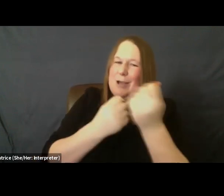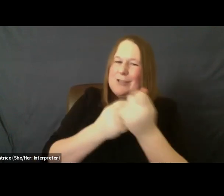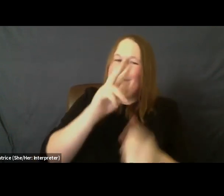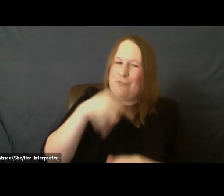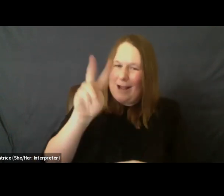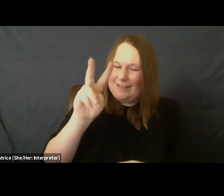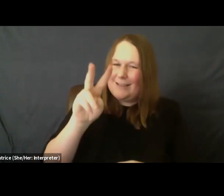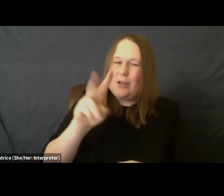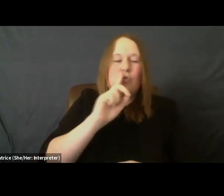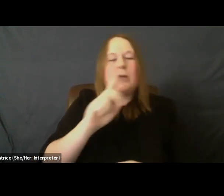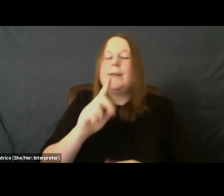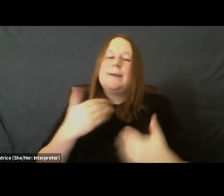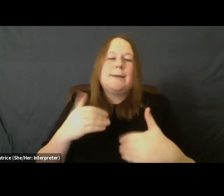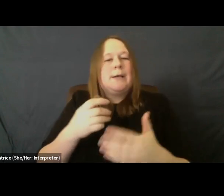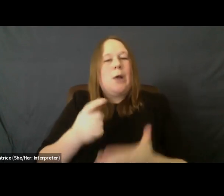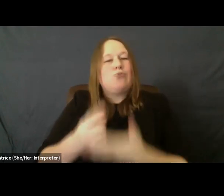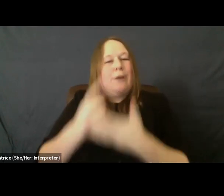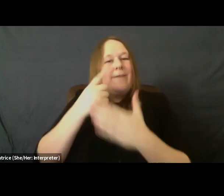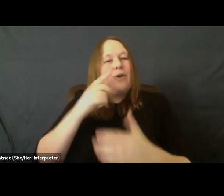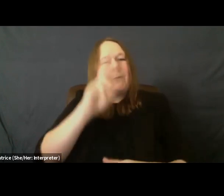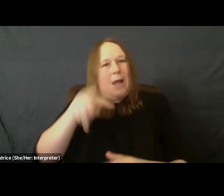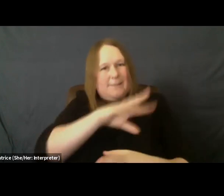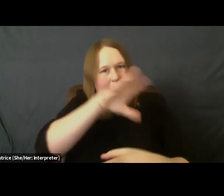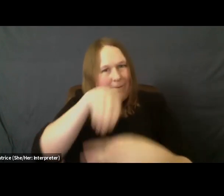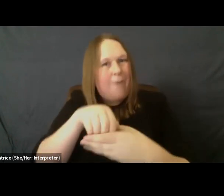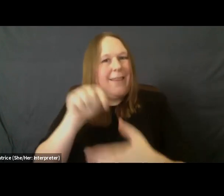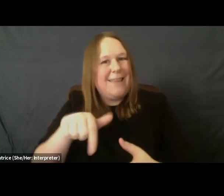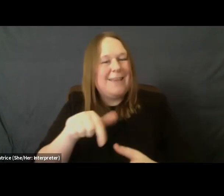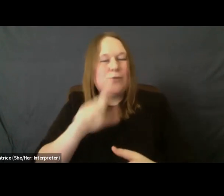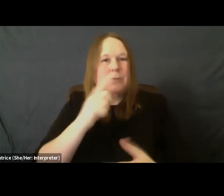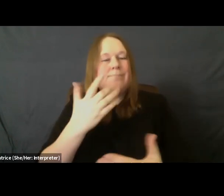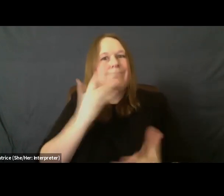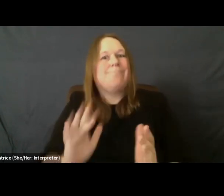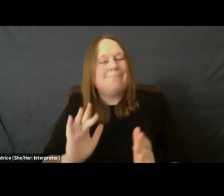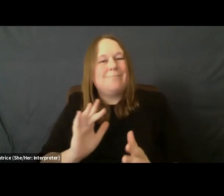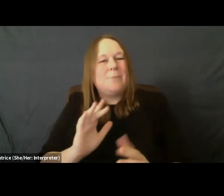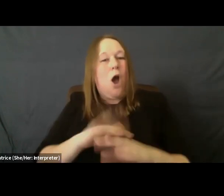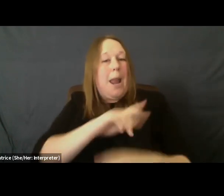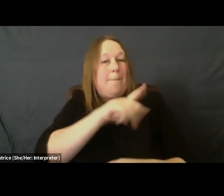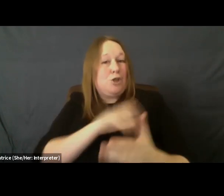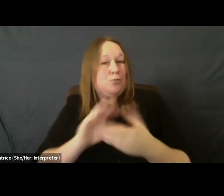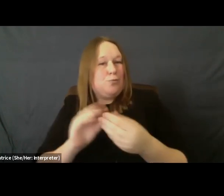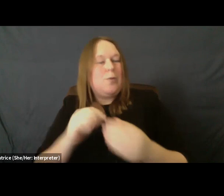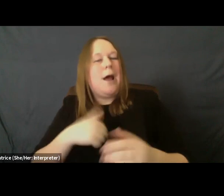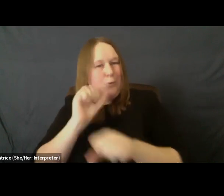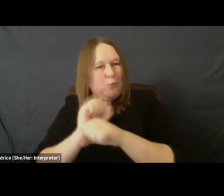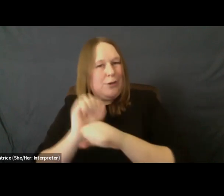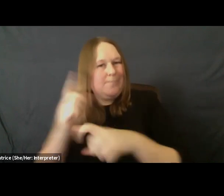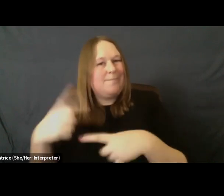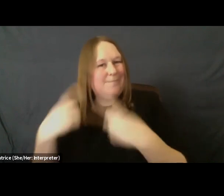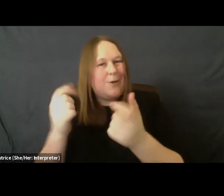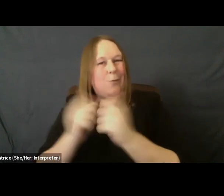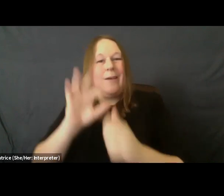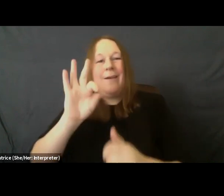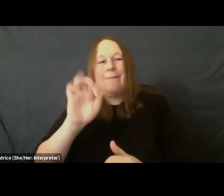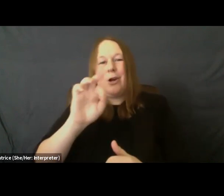Verizon. It is truly a privilege for Verizon to be part of this event today. On a personal note, I've been working with